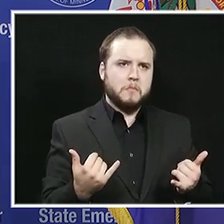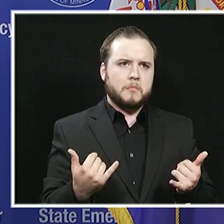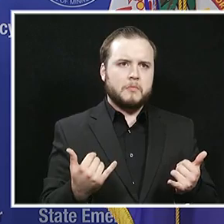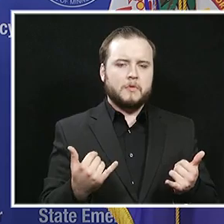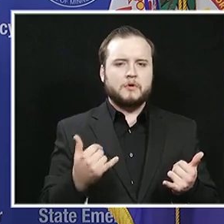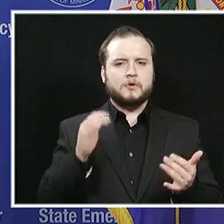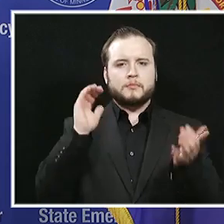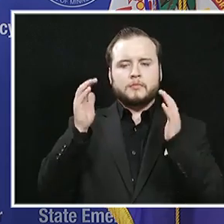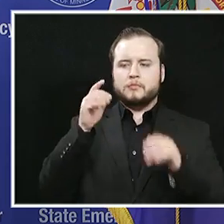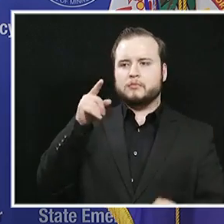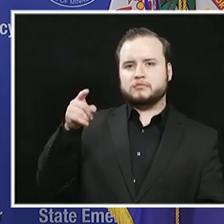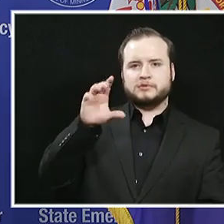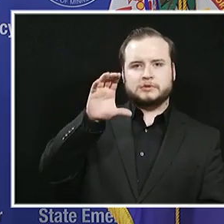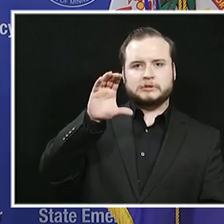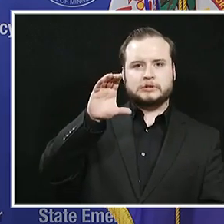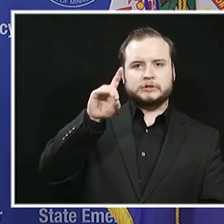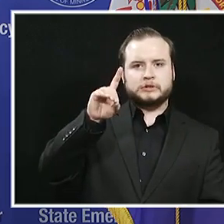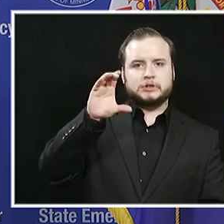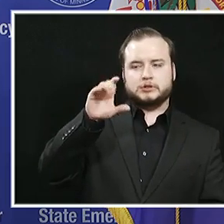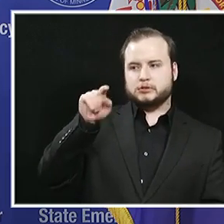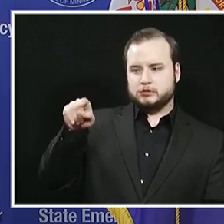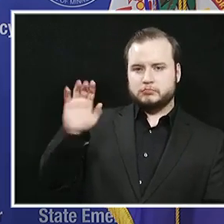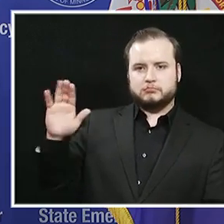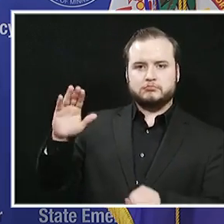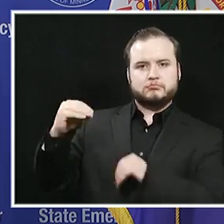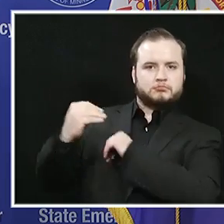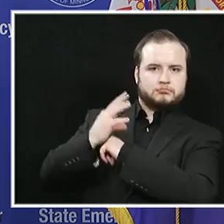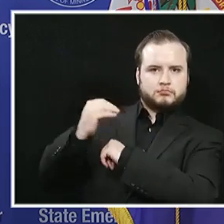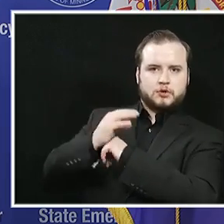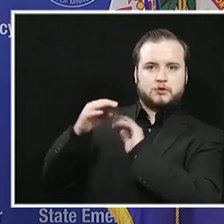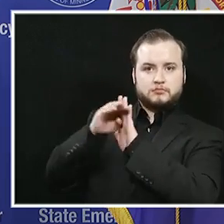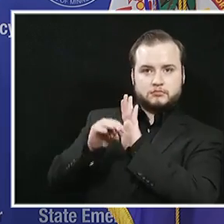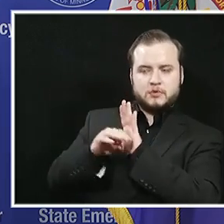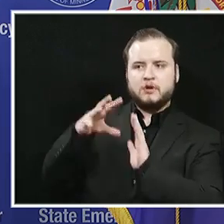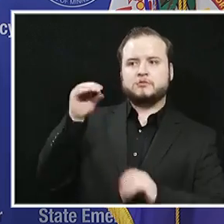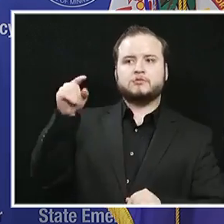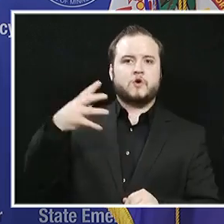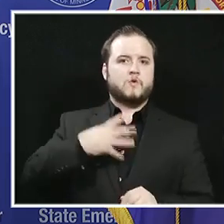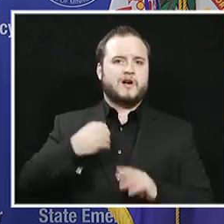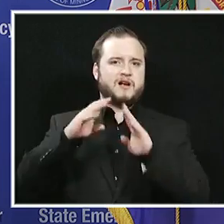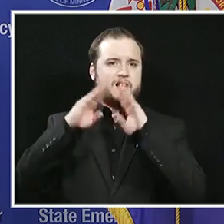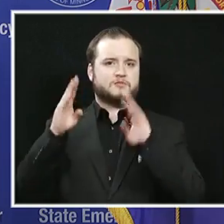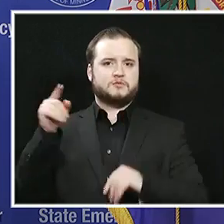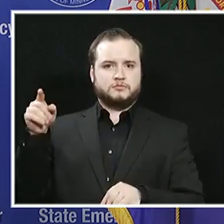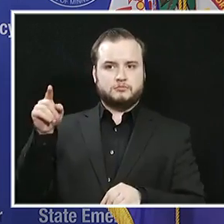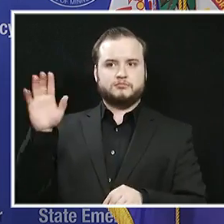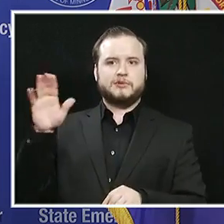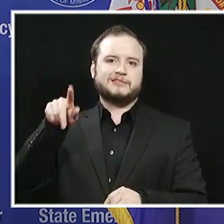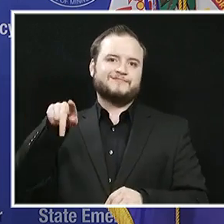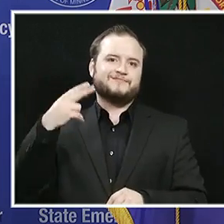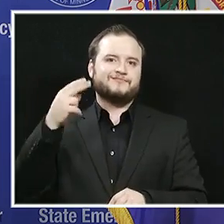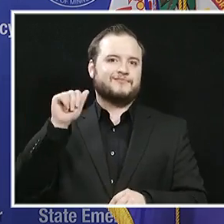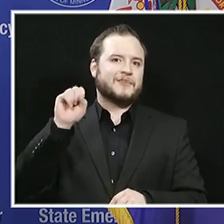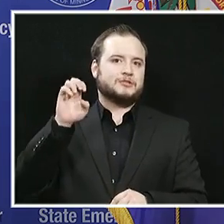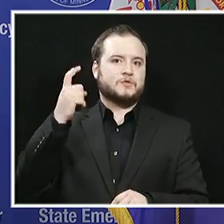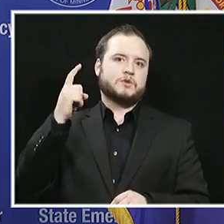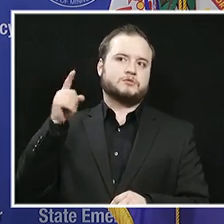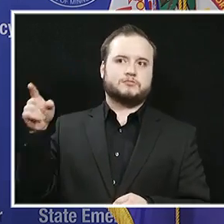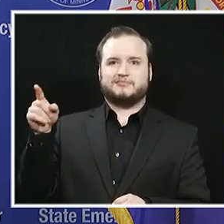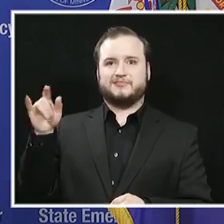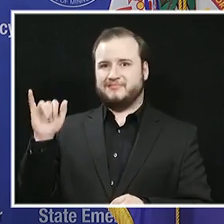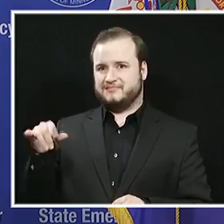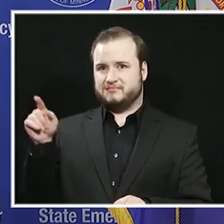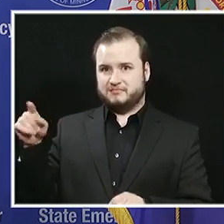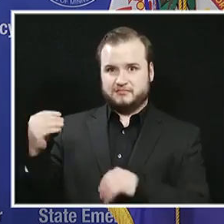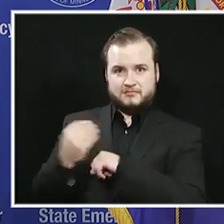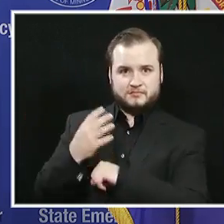House guidance. The White House guidance said to go to phase one, which we have moved beyond that basically with what we're doing here today and what we did this week. You had to have 14